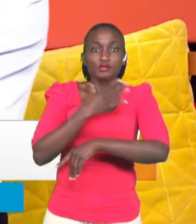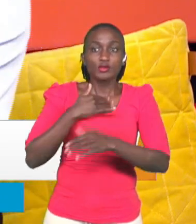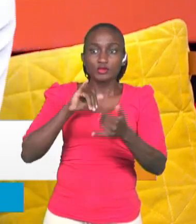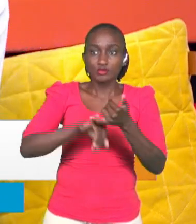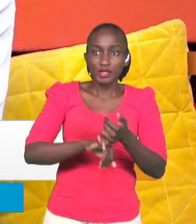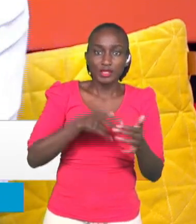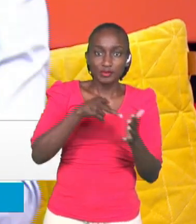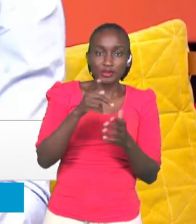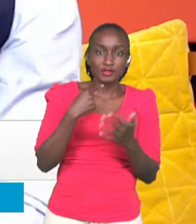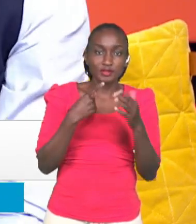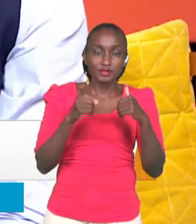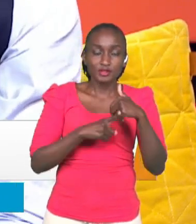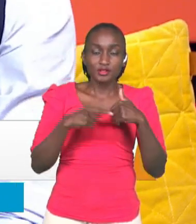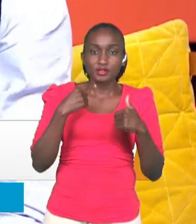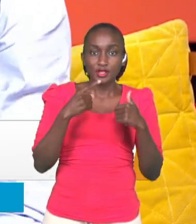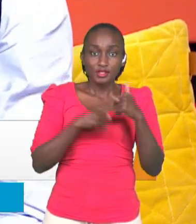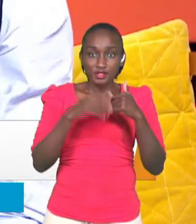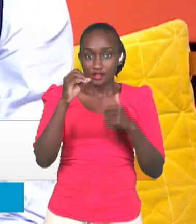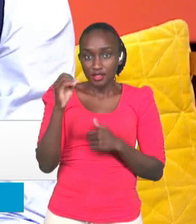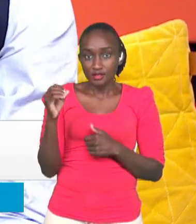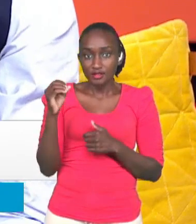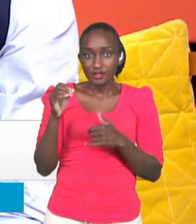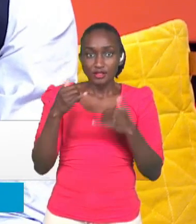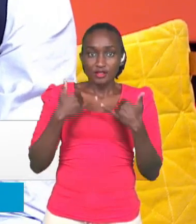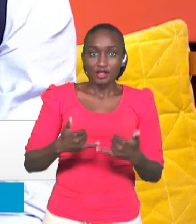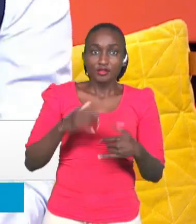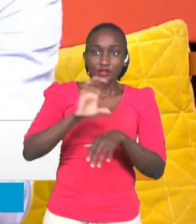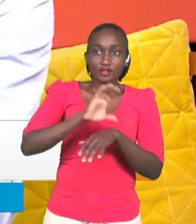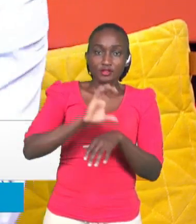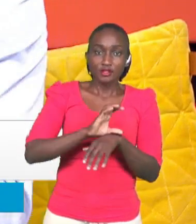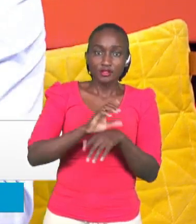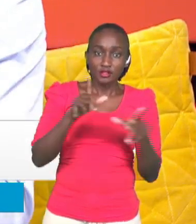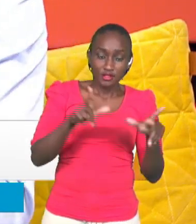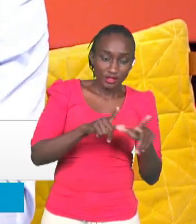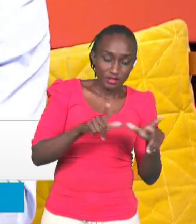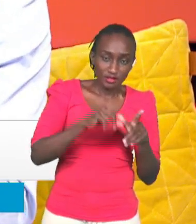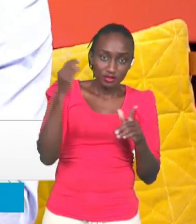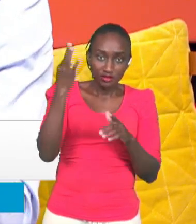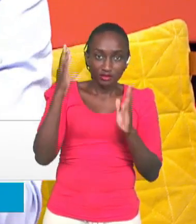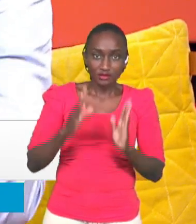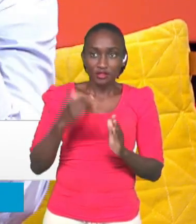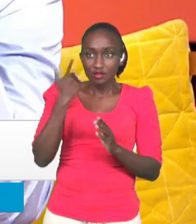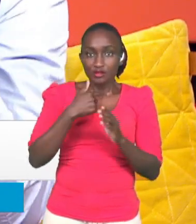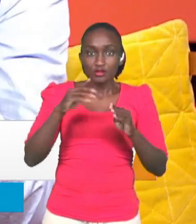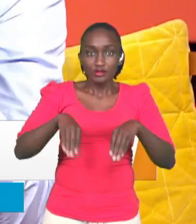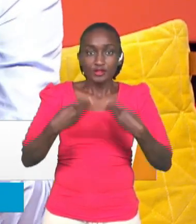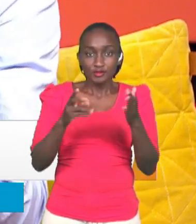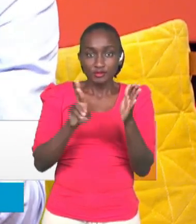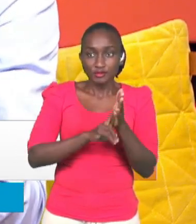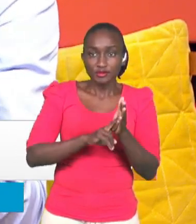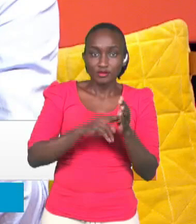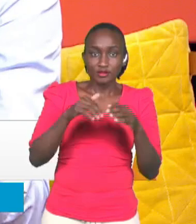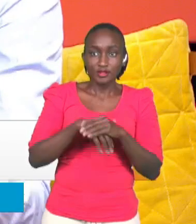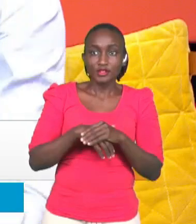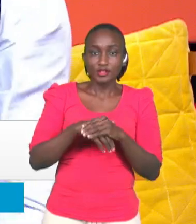600 shillings. But this time around, the church has to, the licensed minister, he has to actually display the notice in a